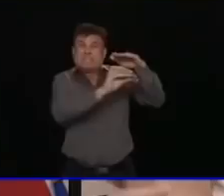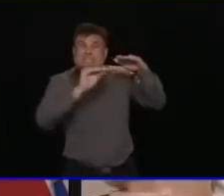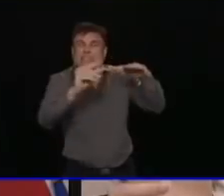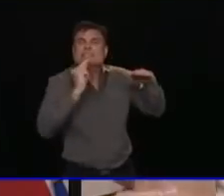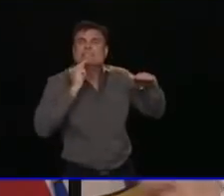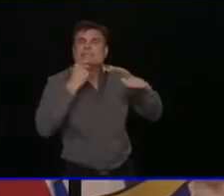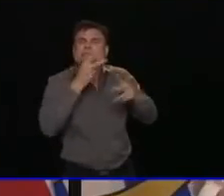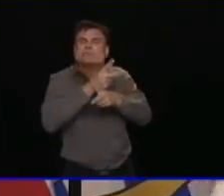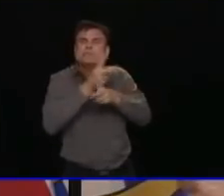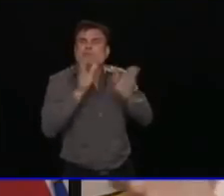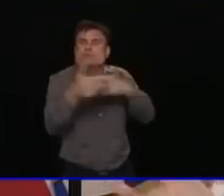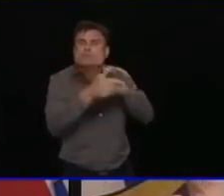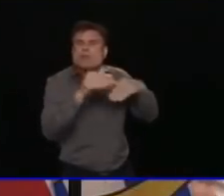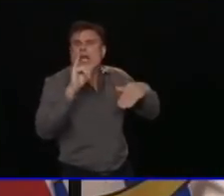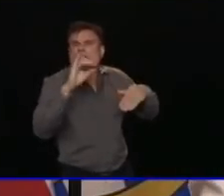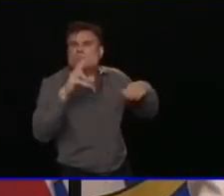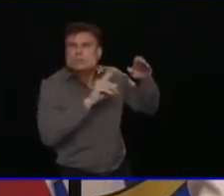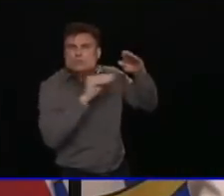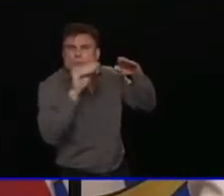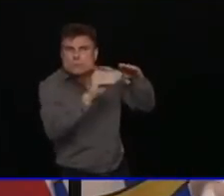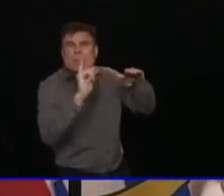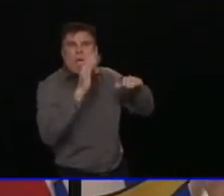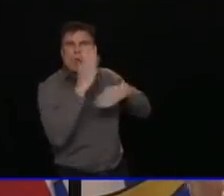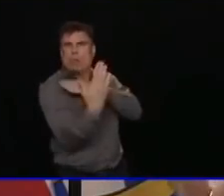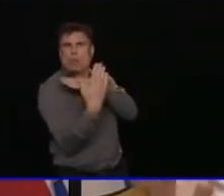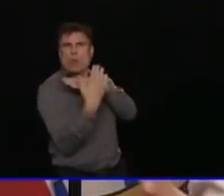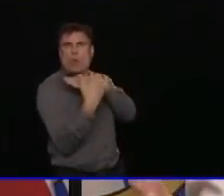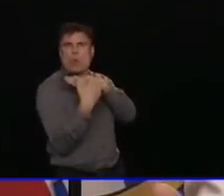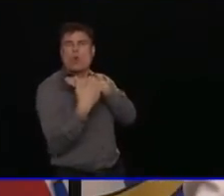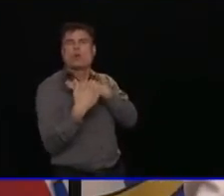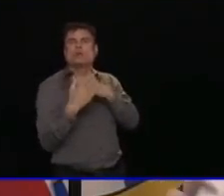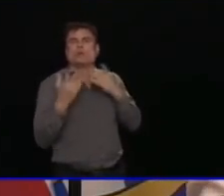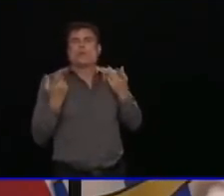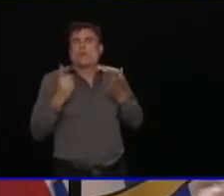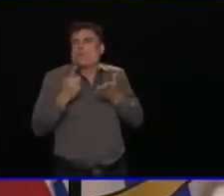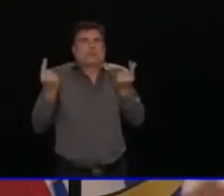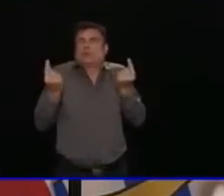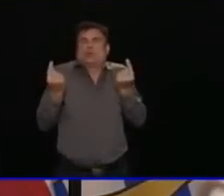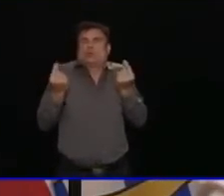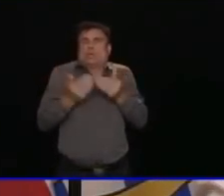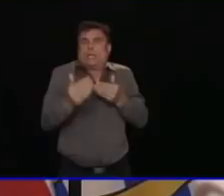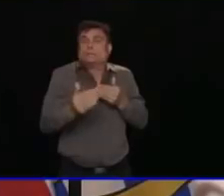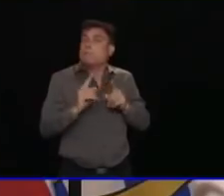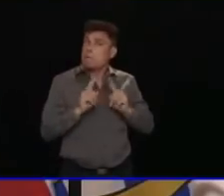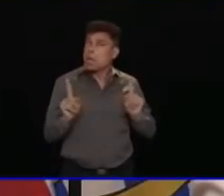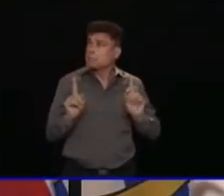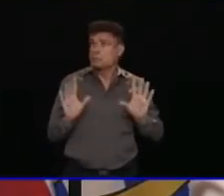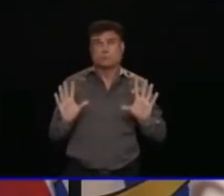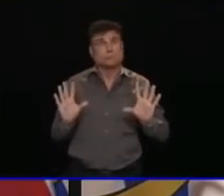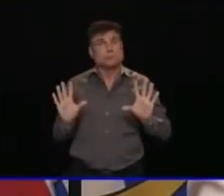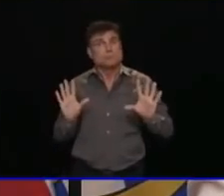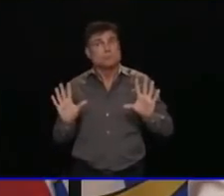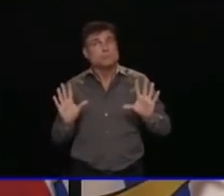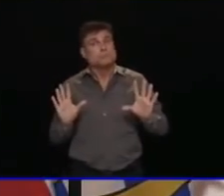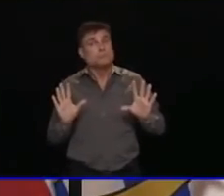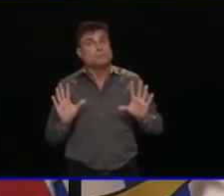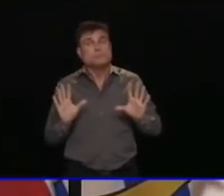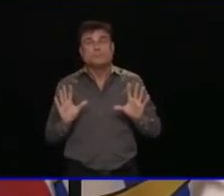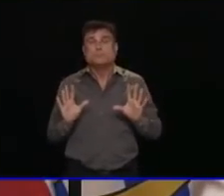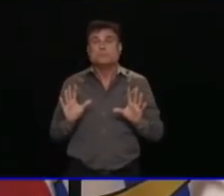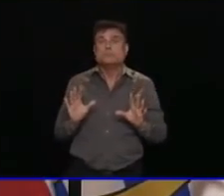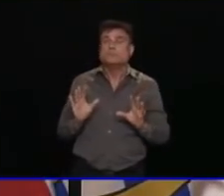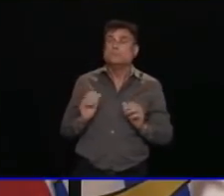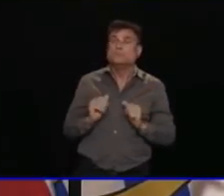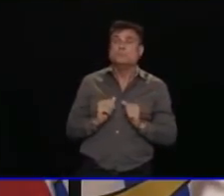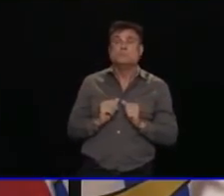and we can do it in all of the places that we are expanding into. It doesn't change the foundation that we have and that